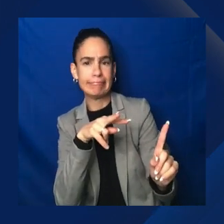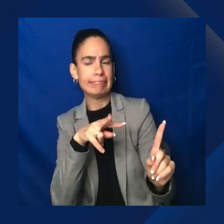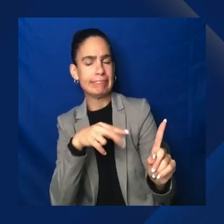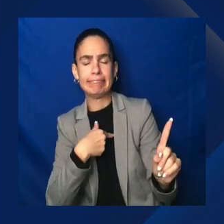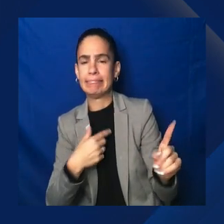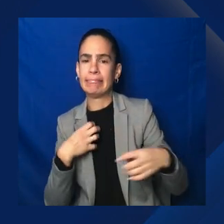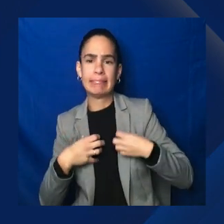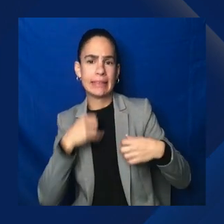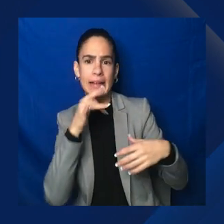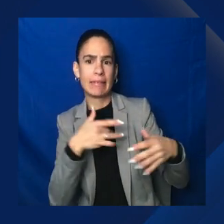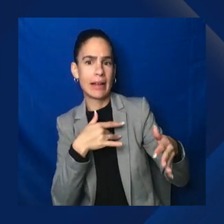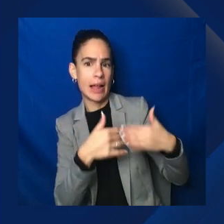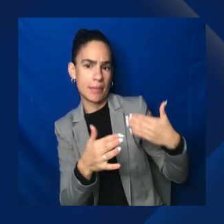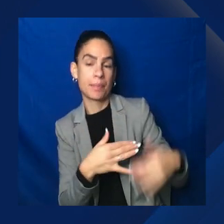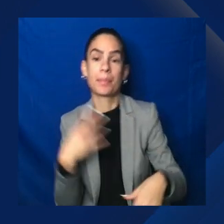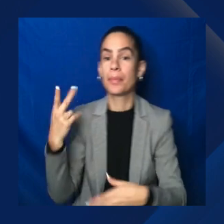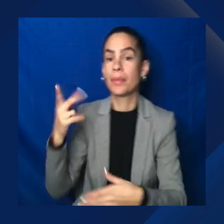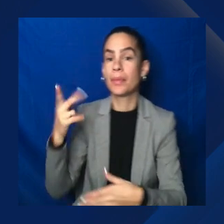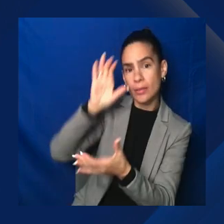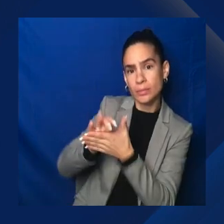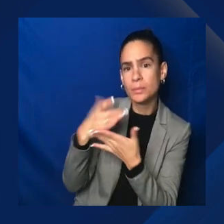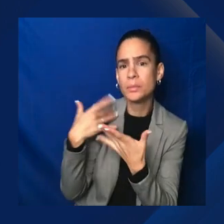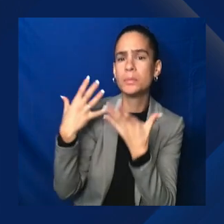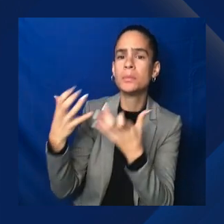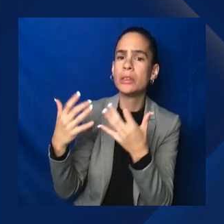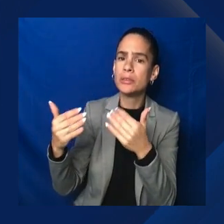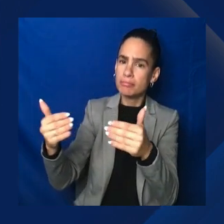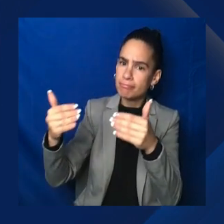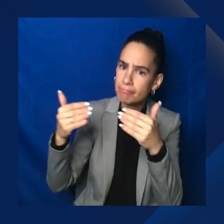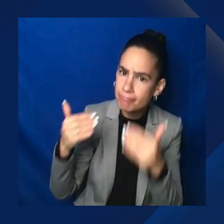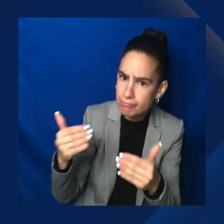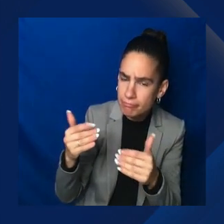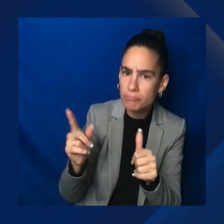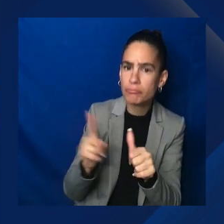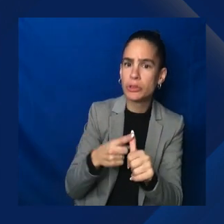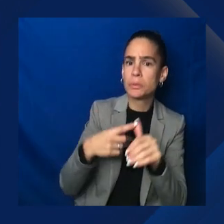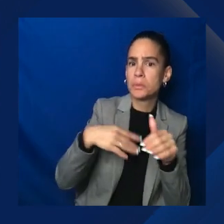to immediately try for our second right after our first. And so I didn't want to have any